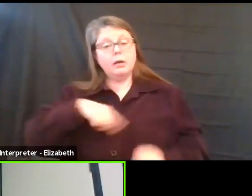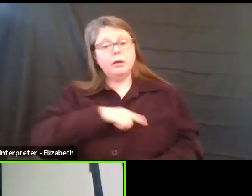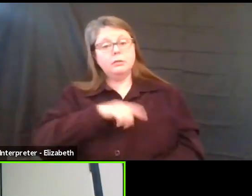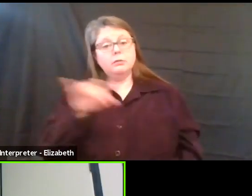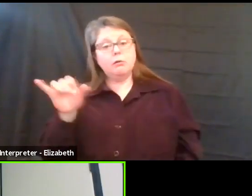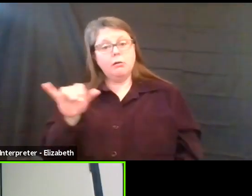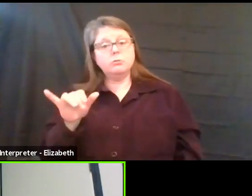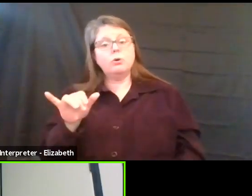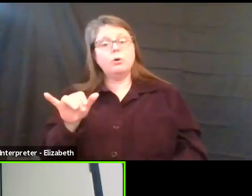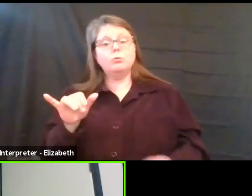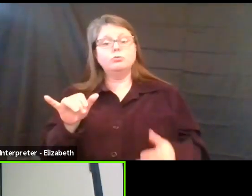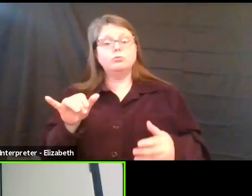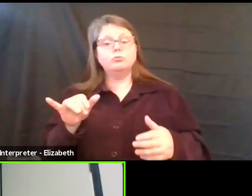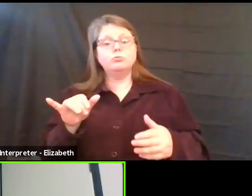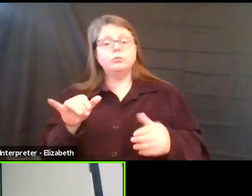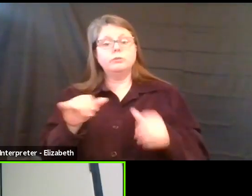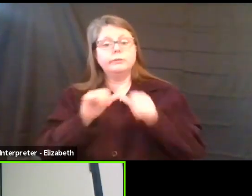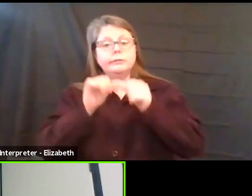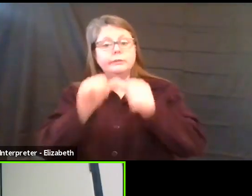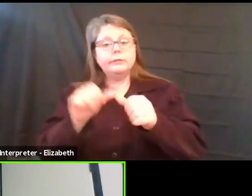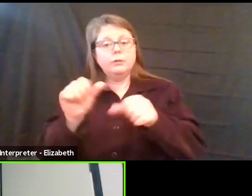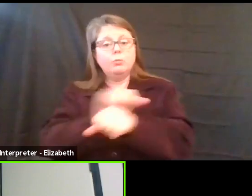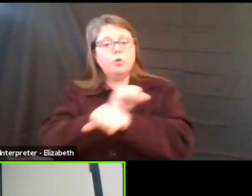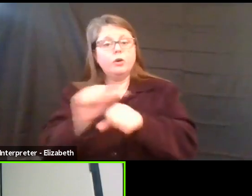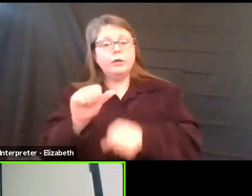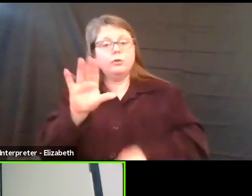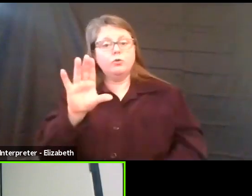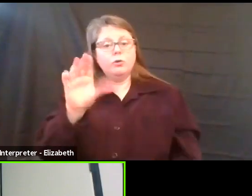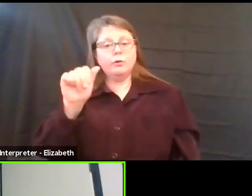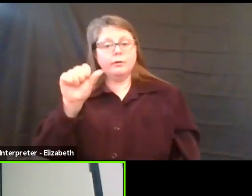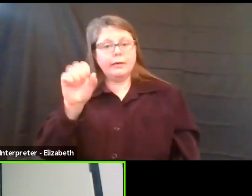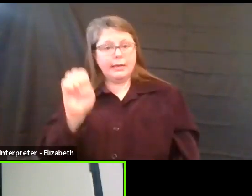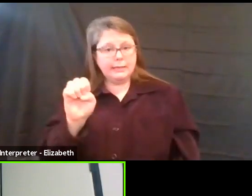had and what your situation is.